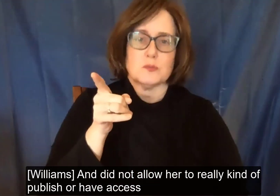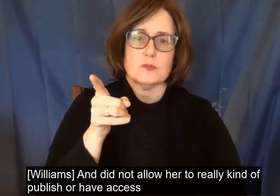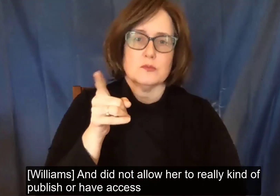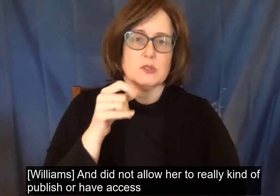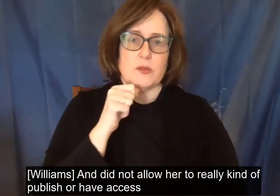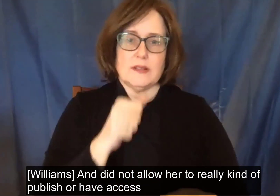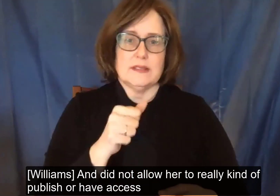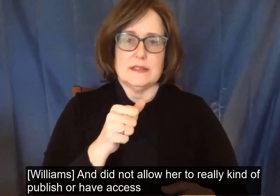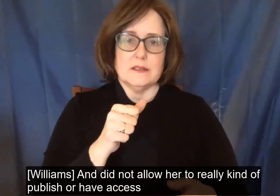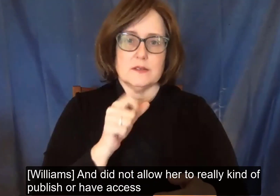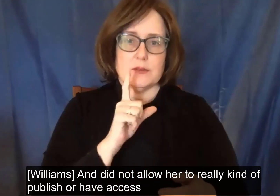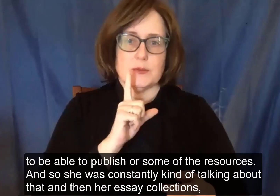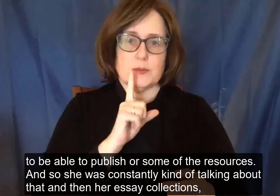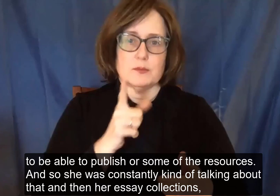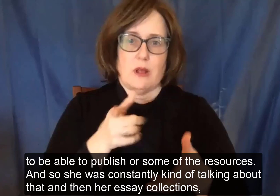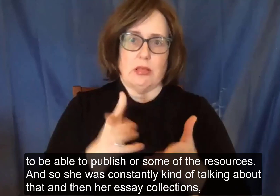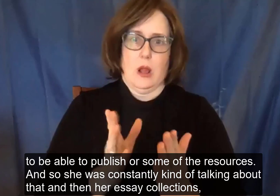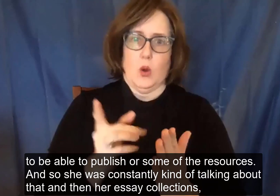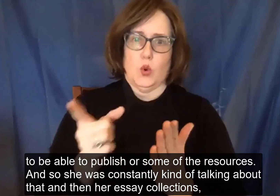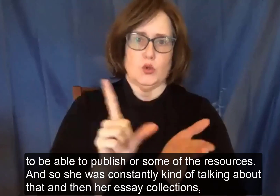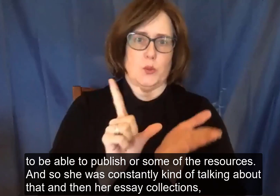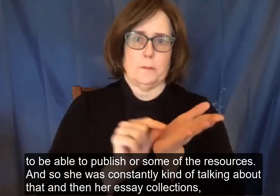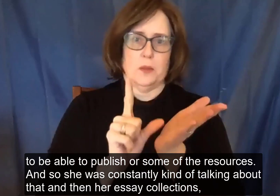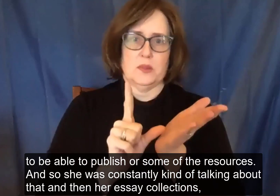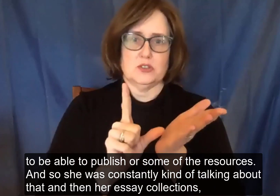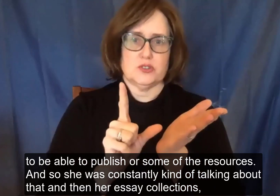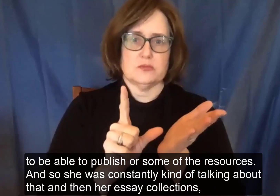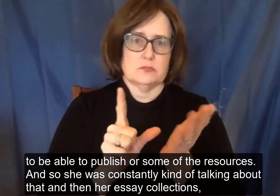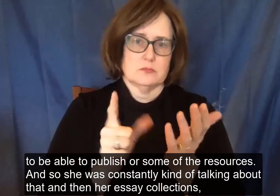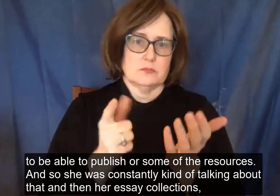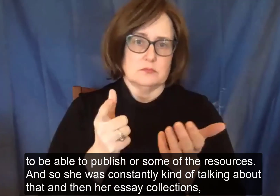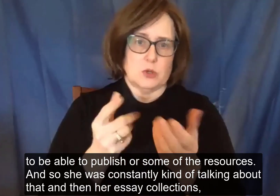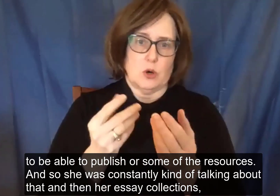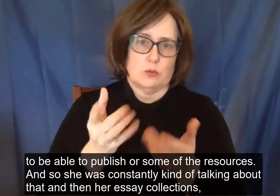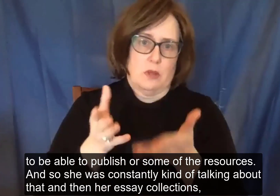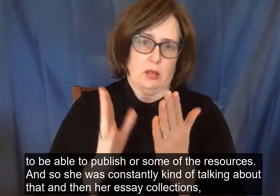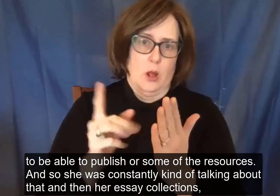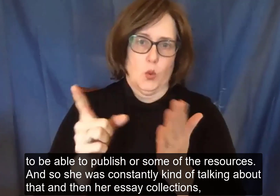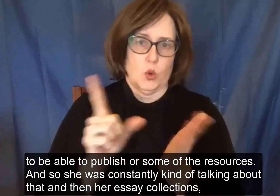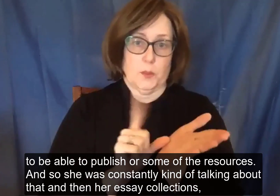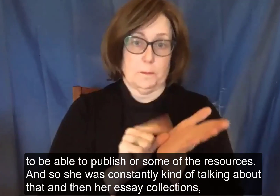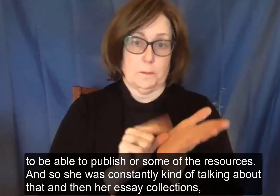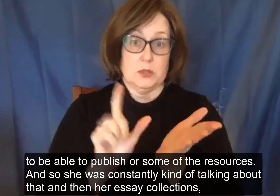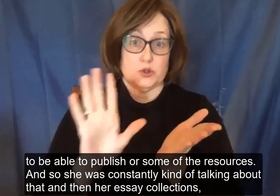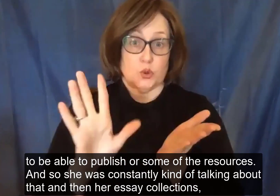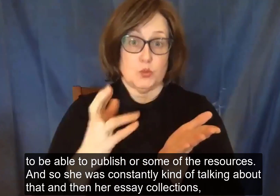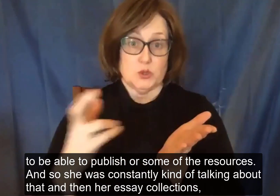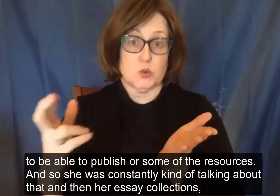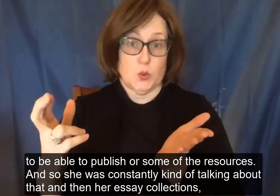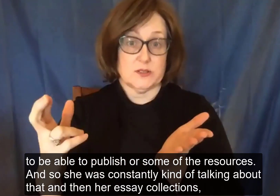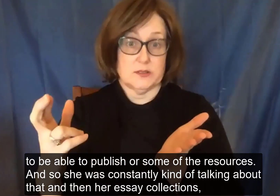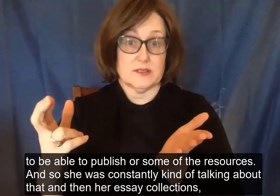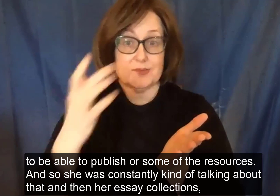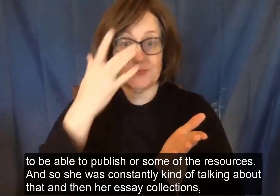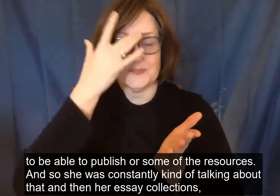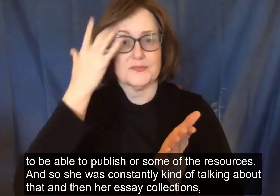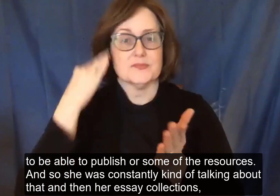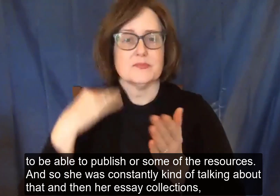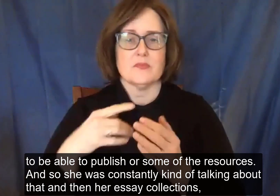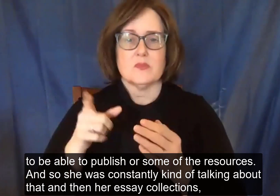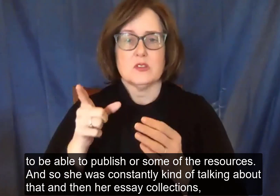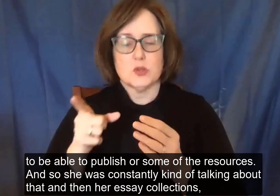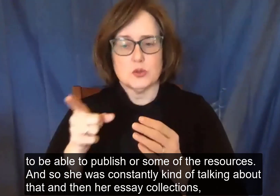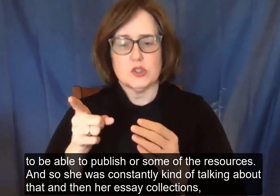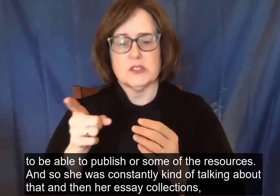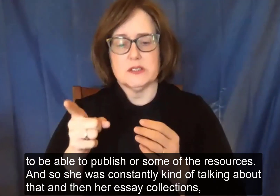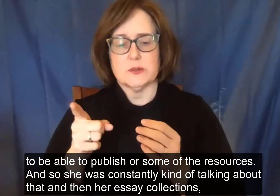of publish or have access to being able to publish or some of the resources. And so she was constantly kind of talking about